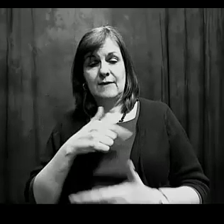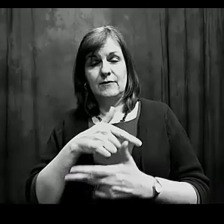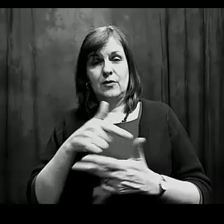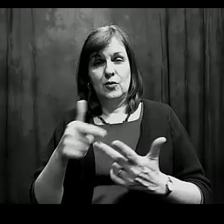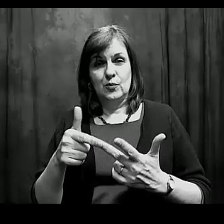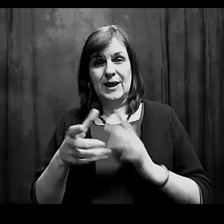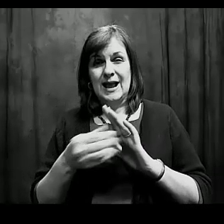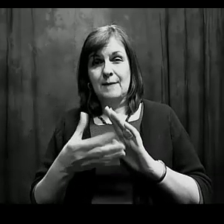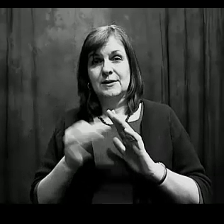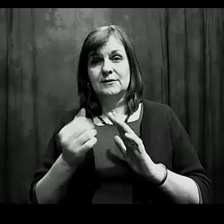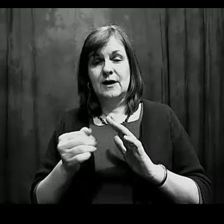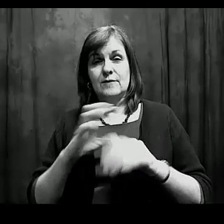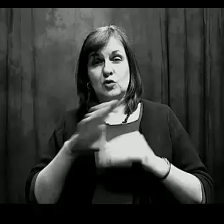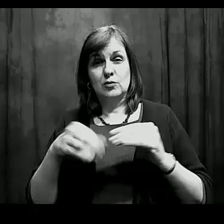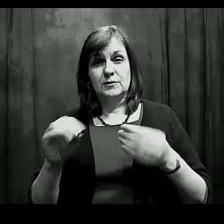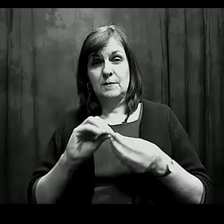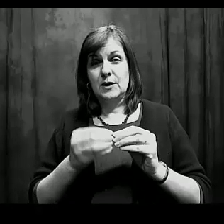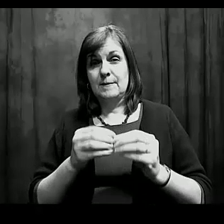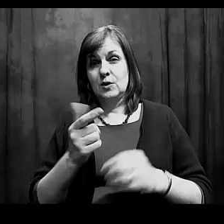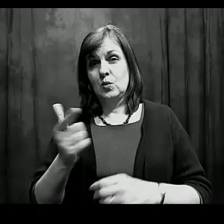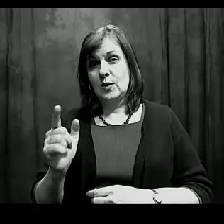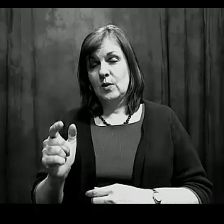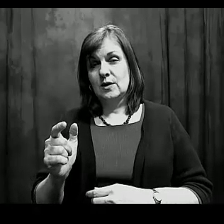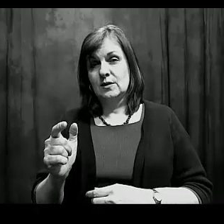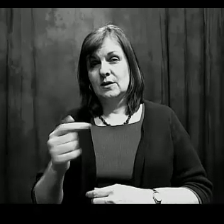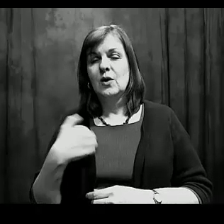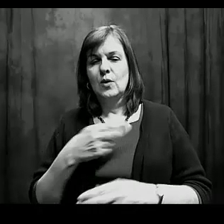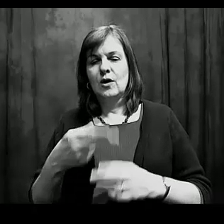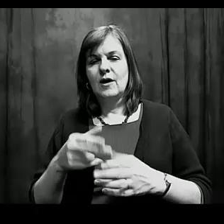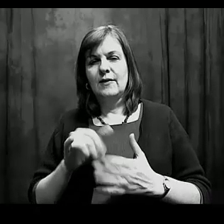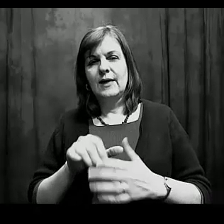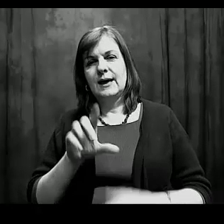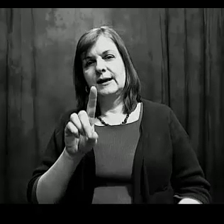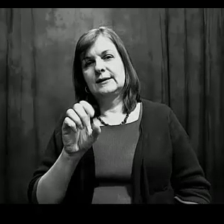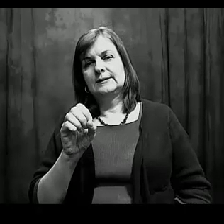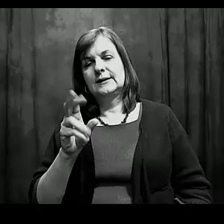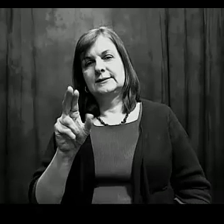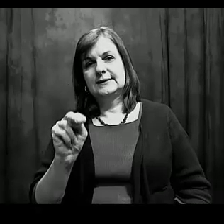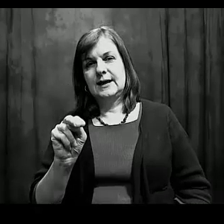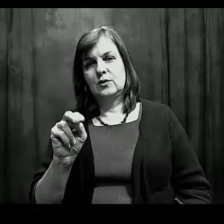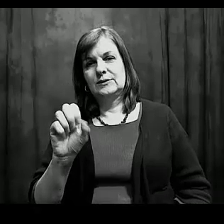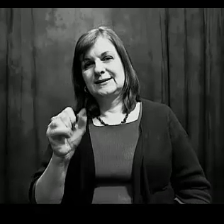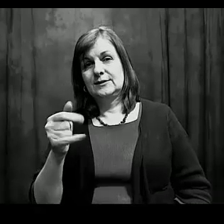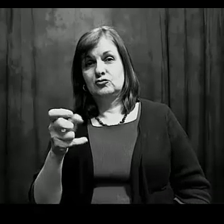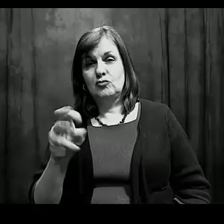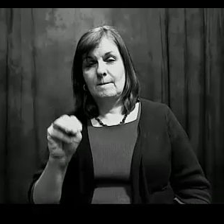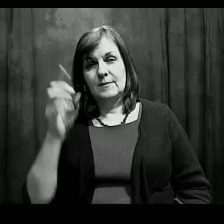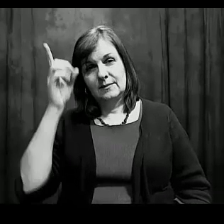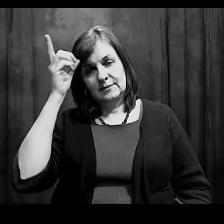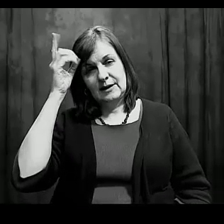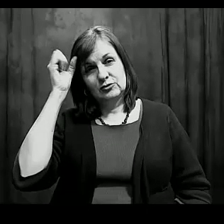where we have three copies of chromosome 21. It's a syndrome known as Down syndrome to us.